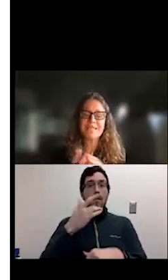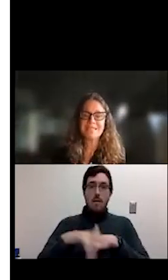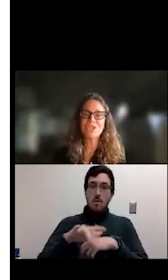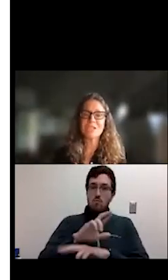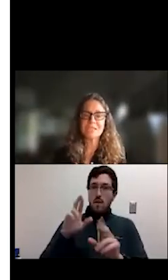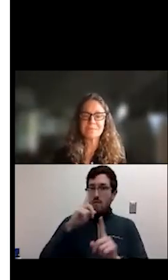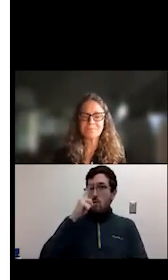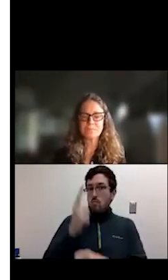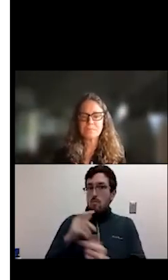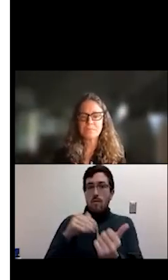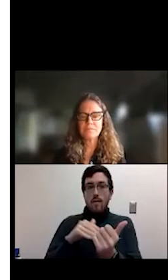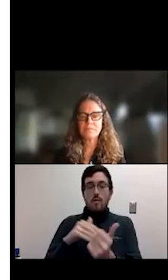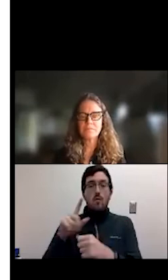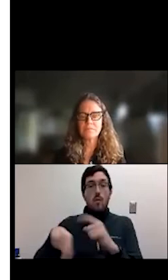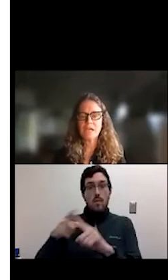point where they're making decisions.